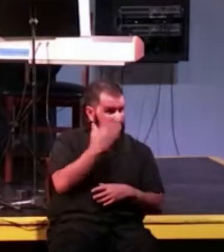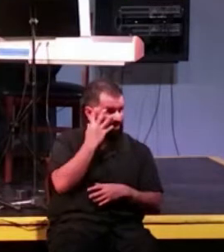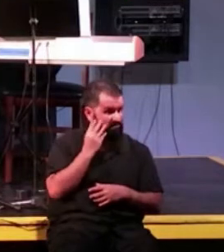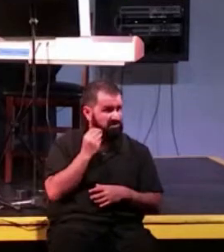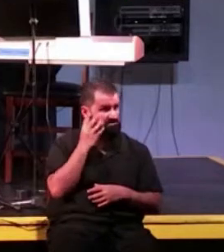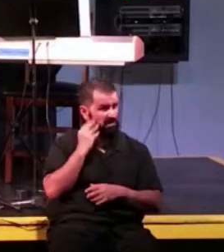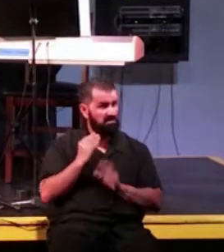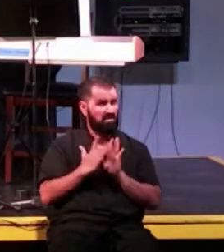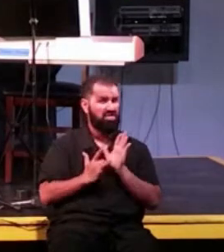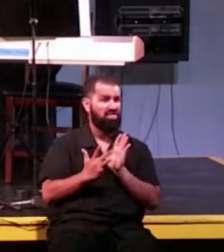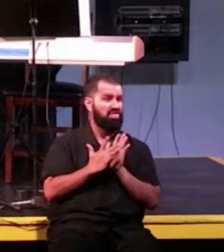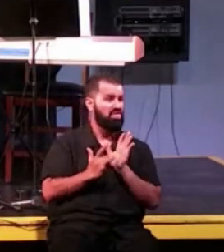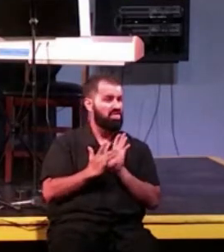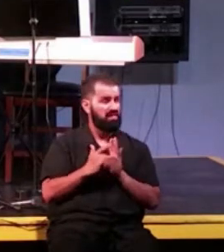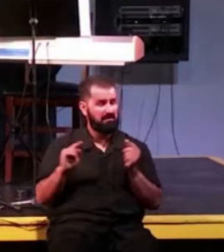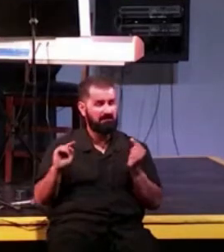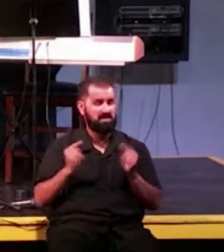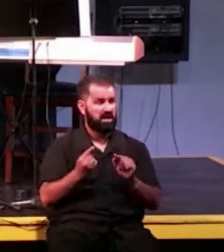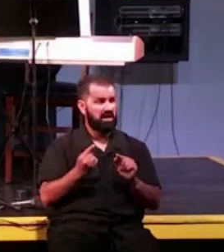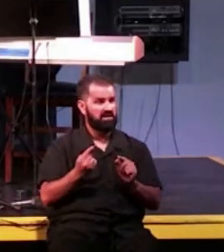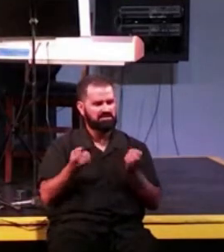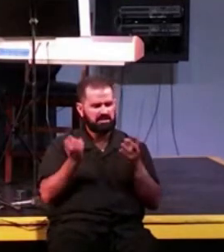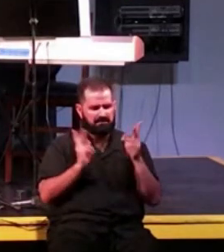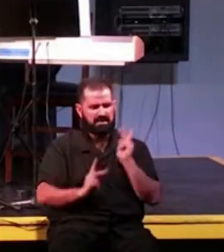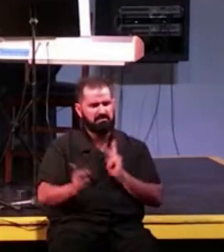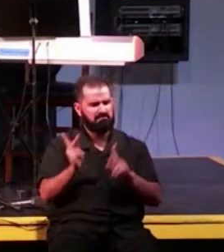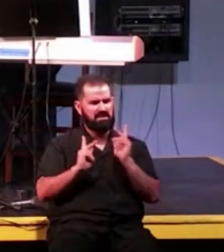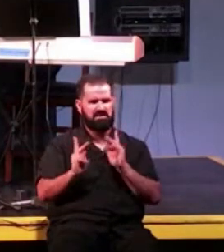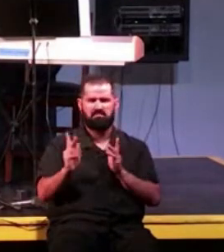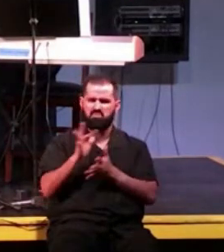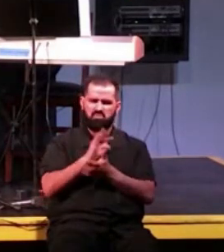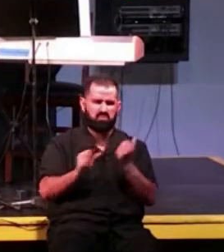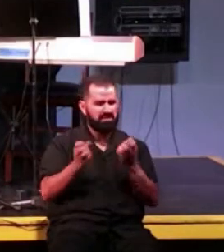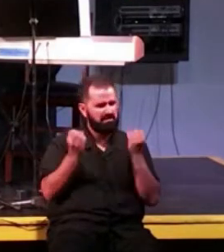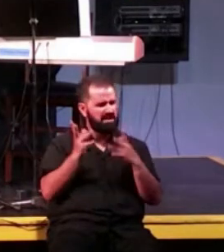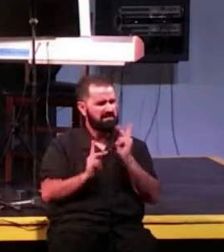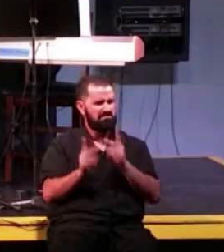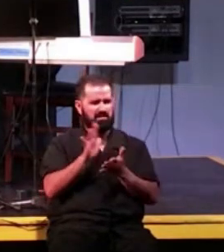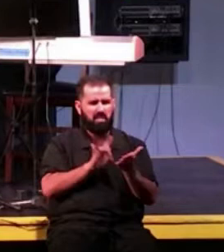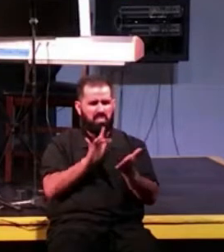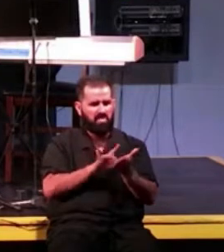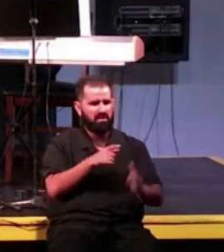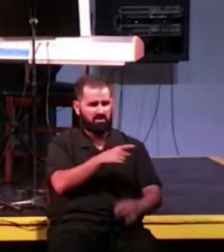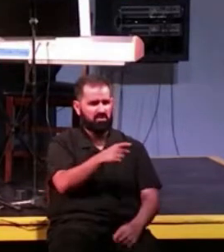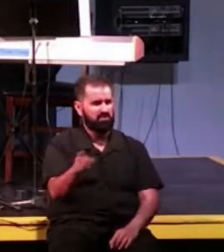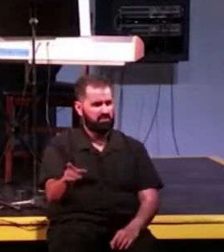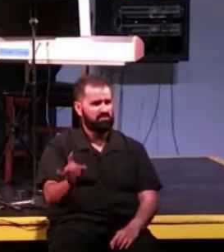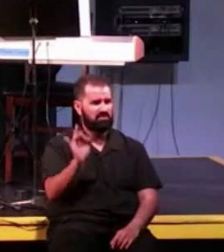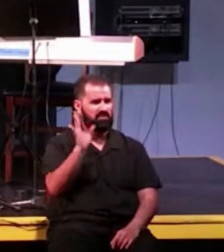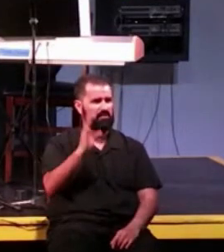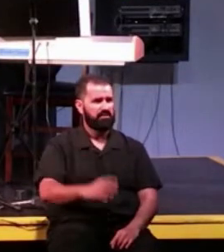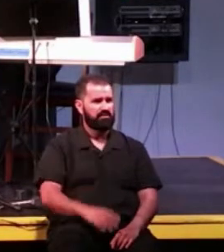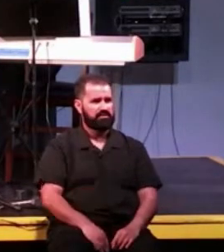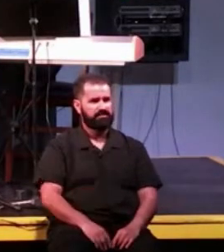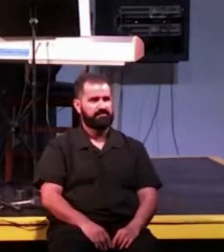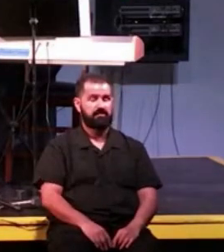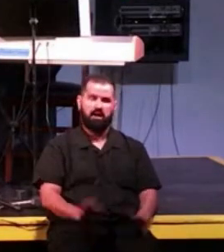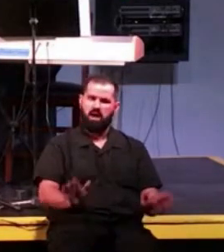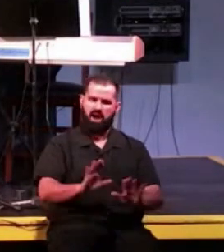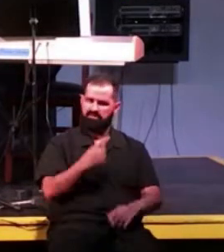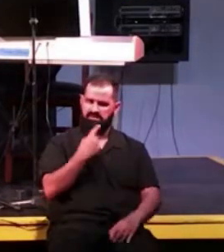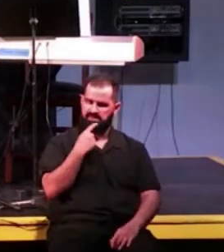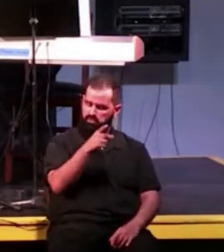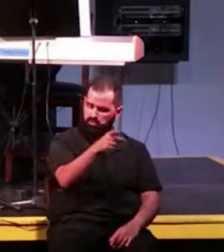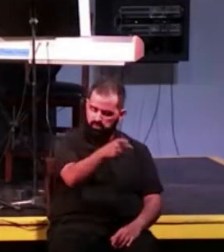ruthless pain. And some of these people have done ruthless things to you. I'm not saying that